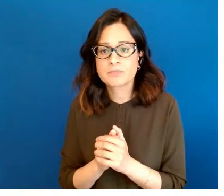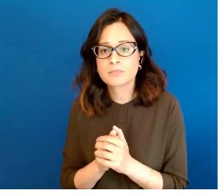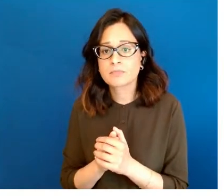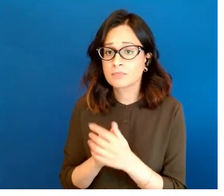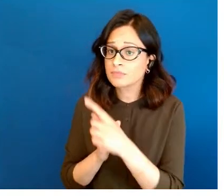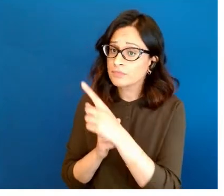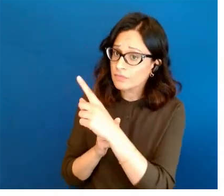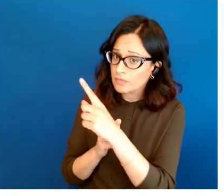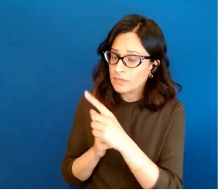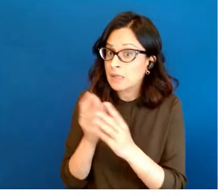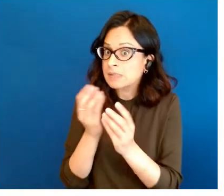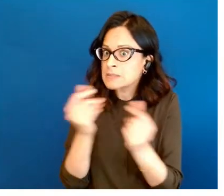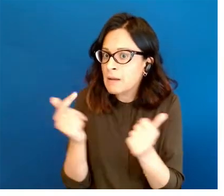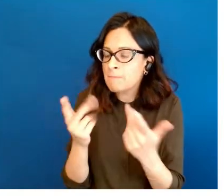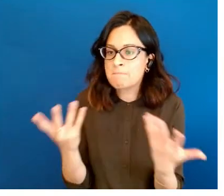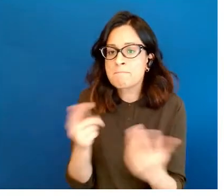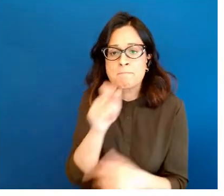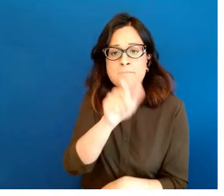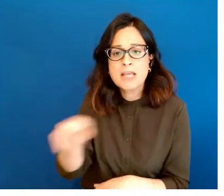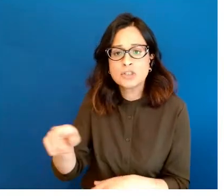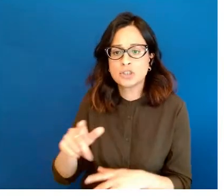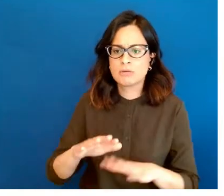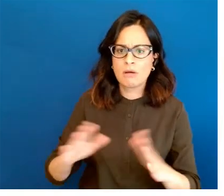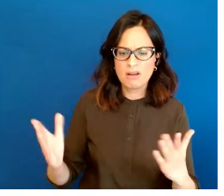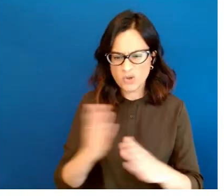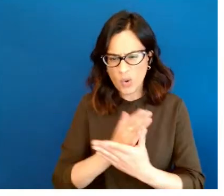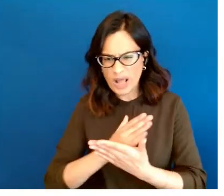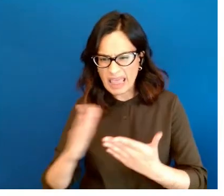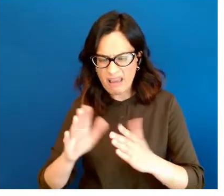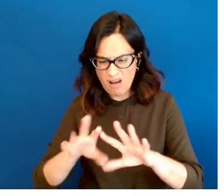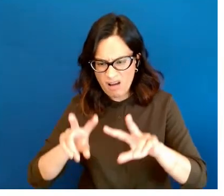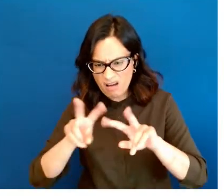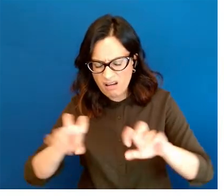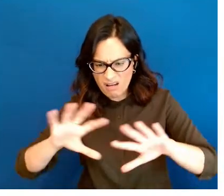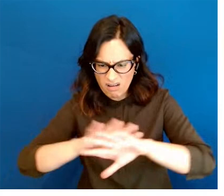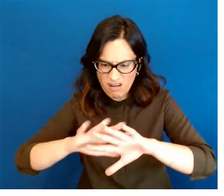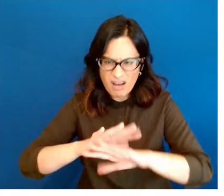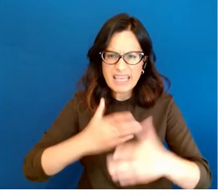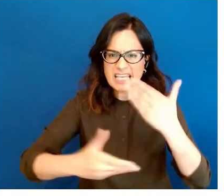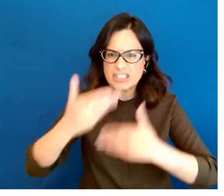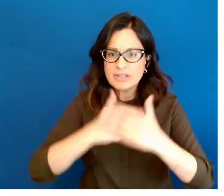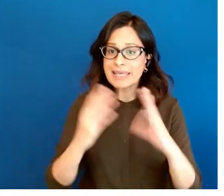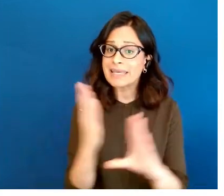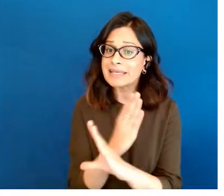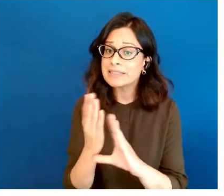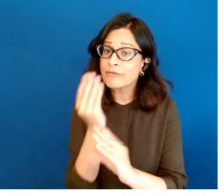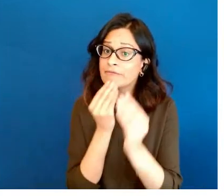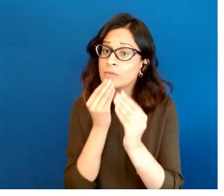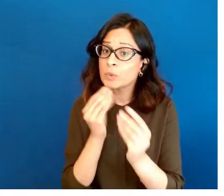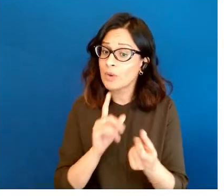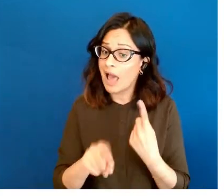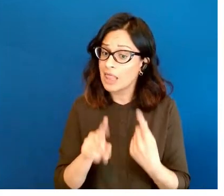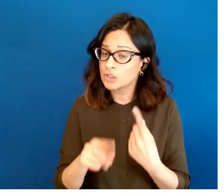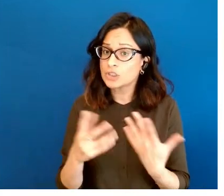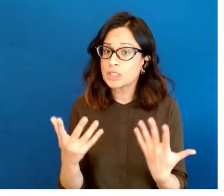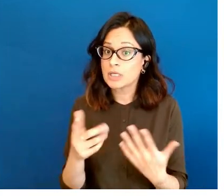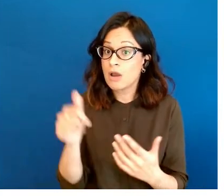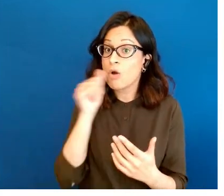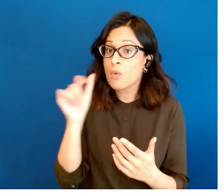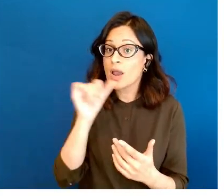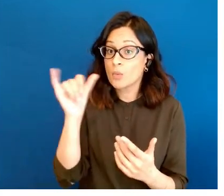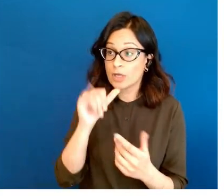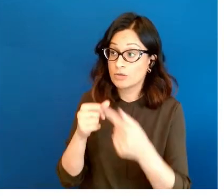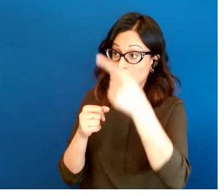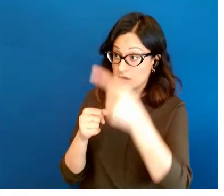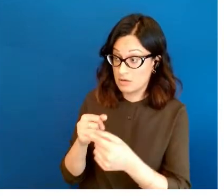In patients with an unclear history, we sometimes look for hidden food allergens, and ones to be aware of include mustard and celery,